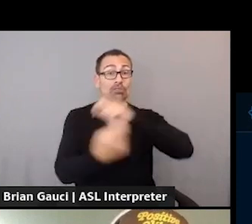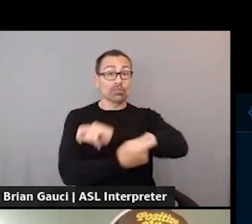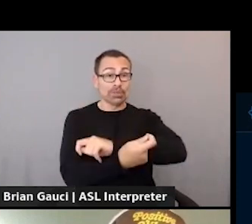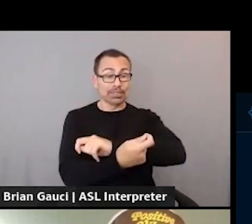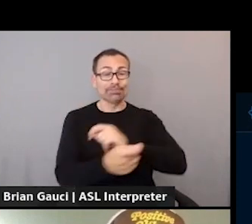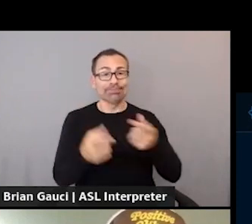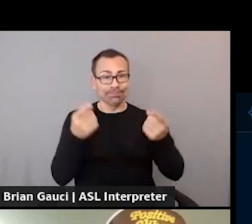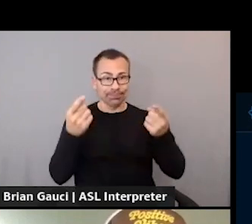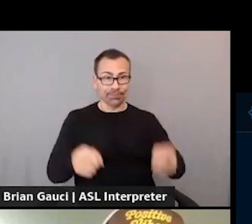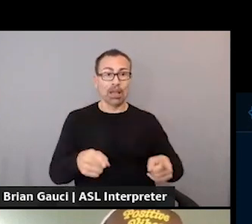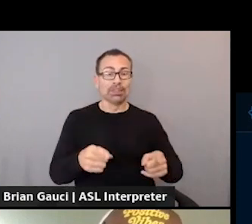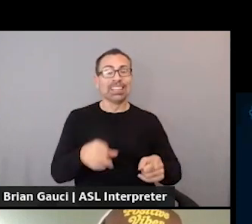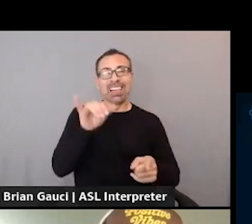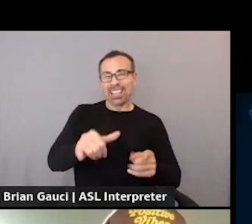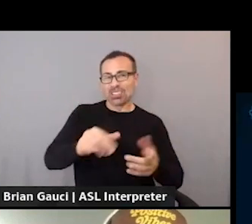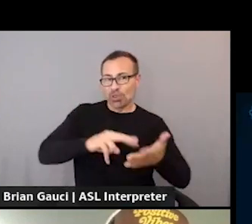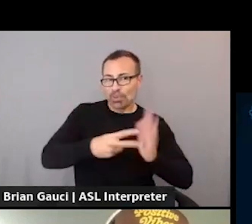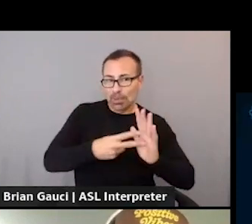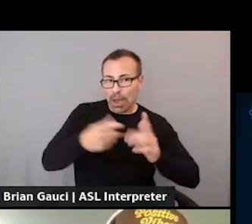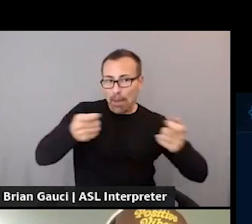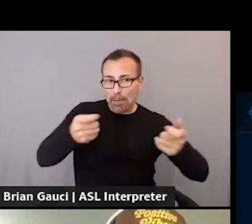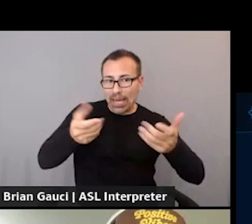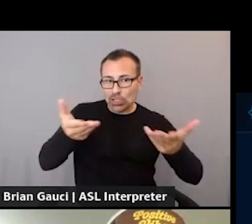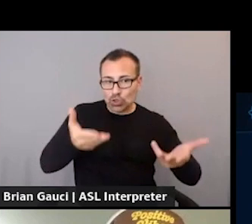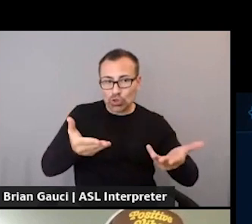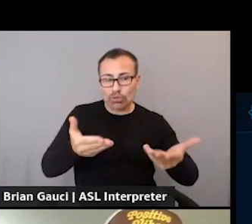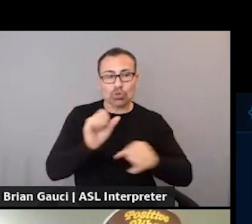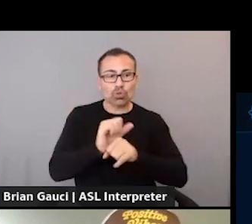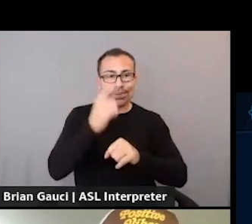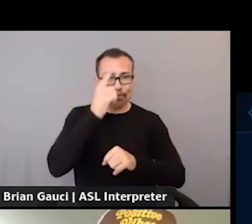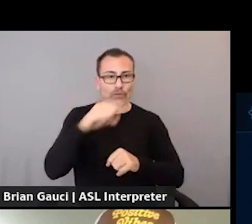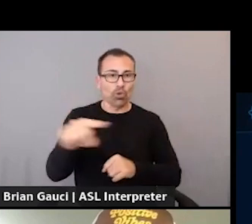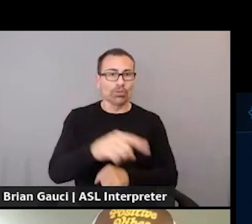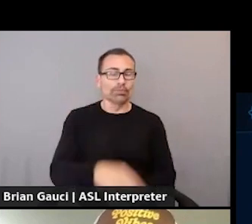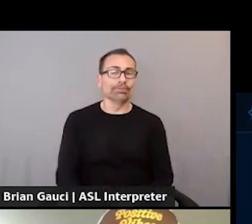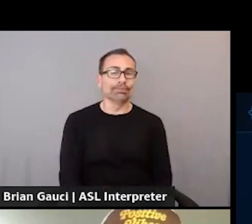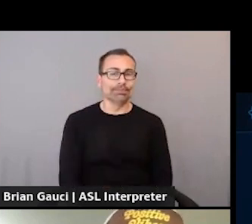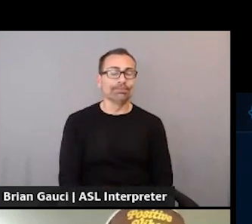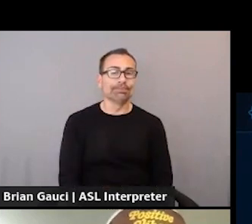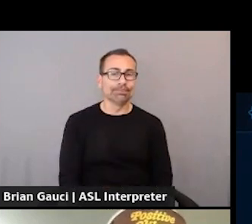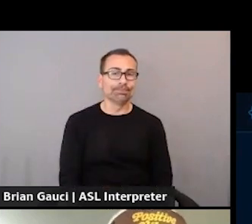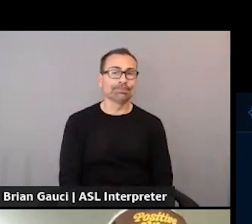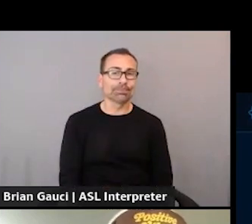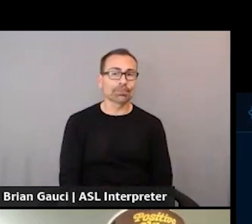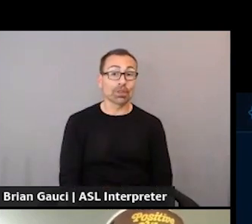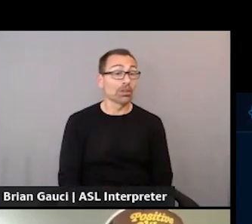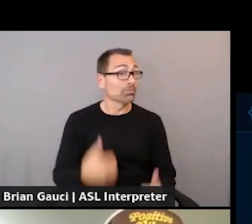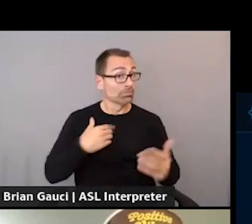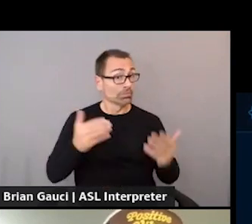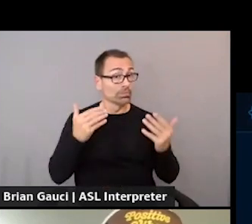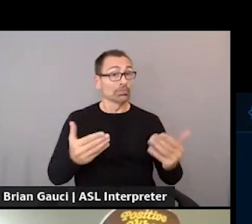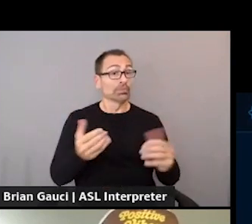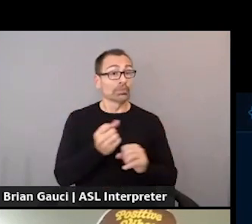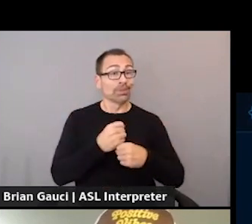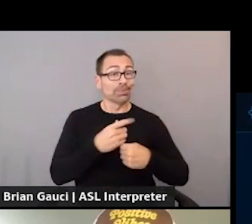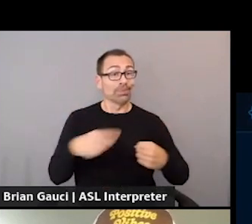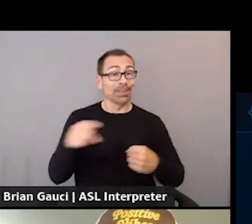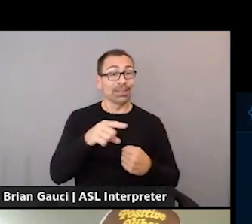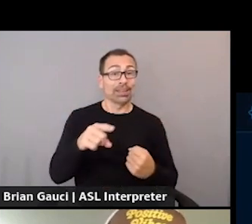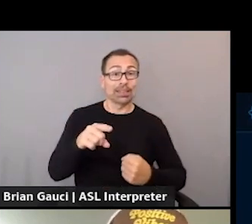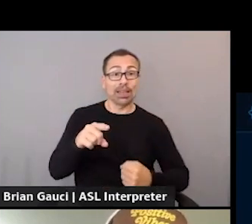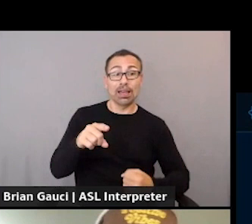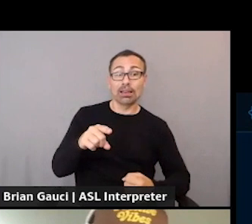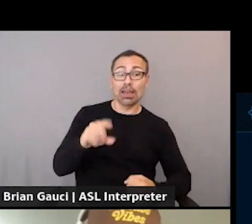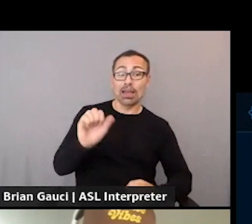by a managed service going to work for us here. So I went ahead and I created that function or that